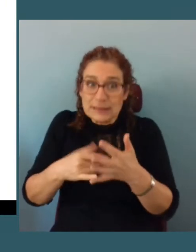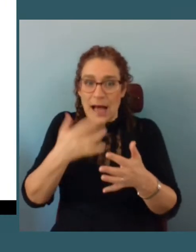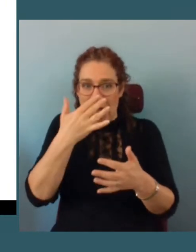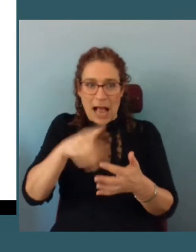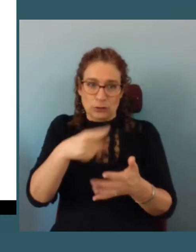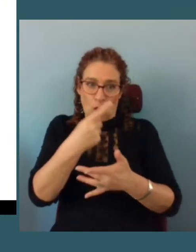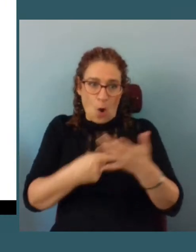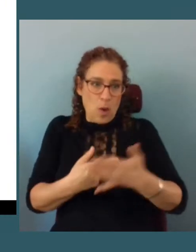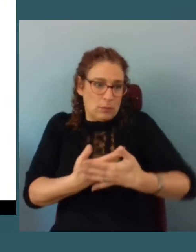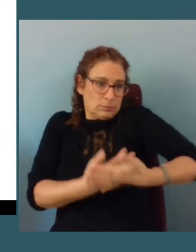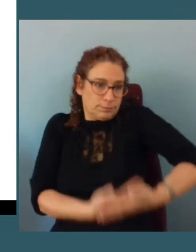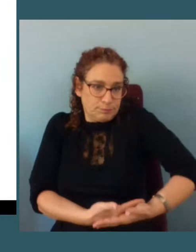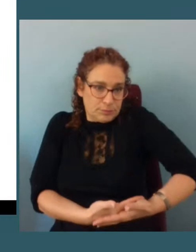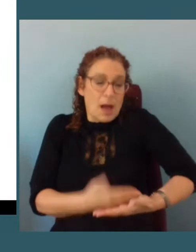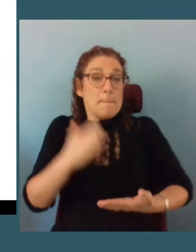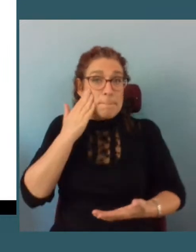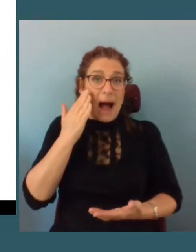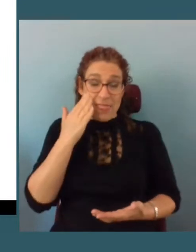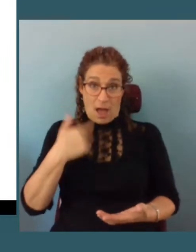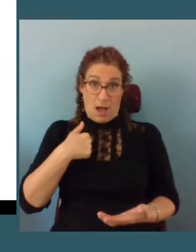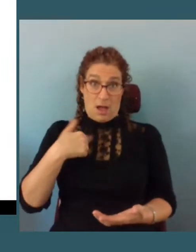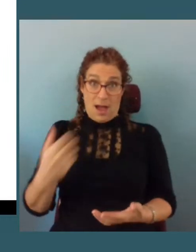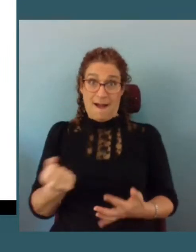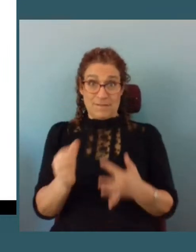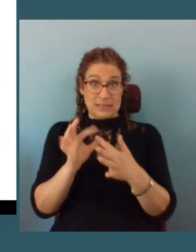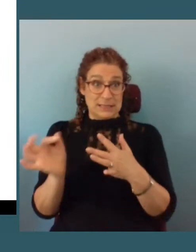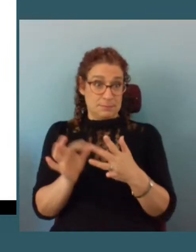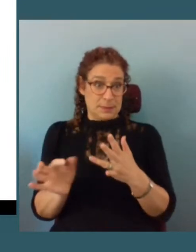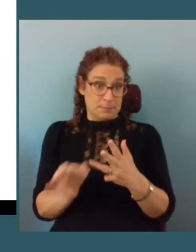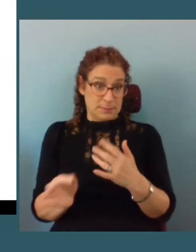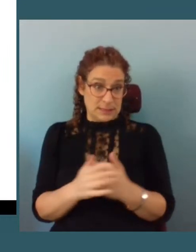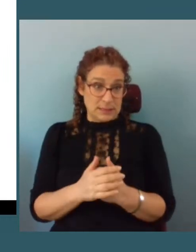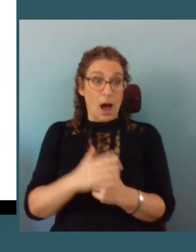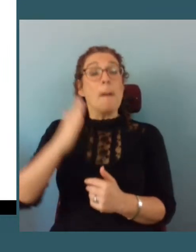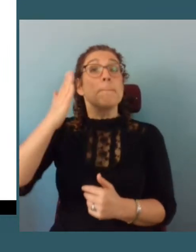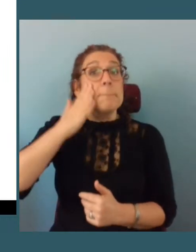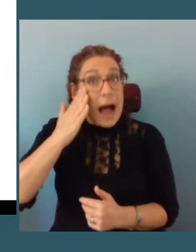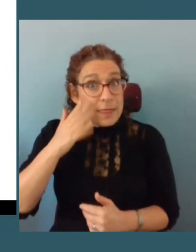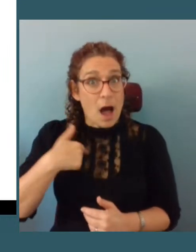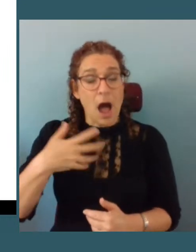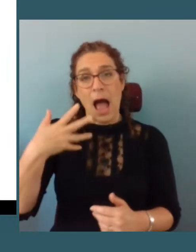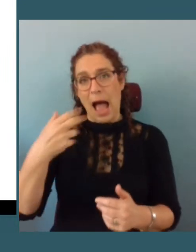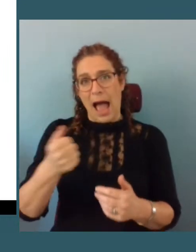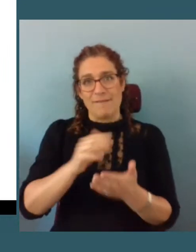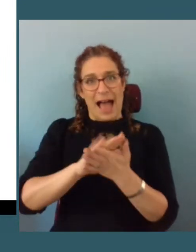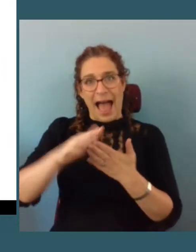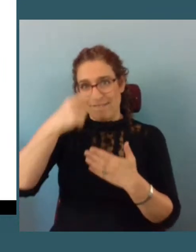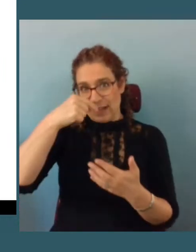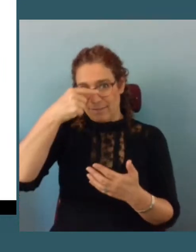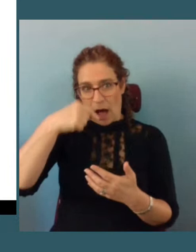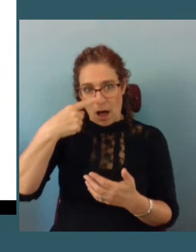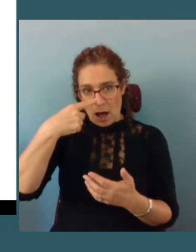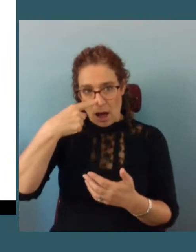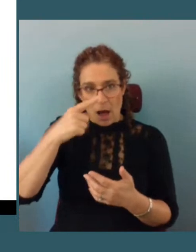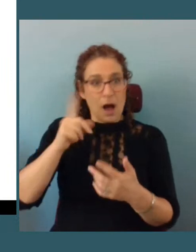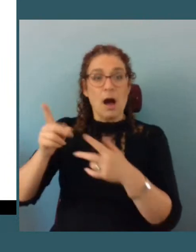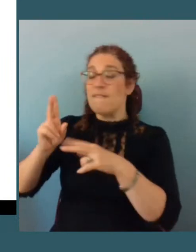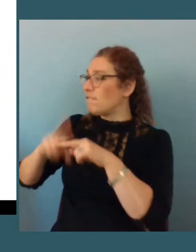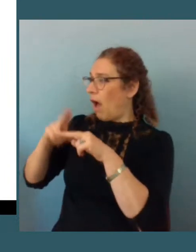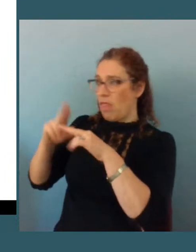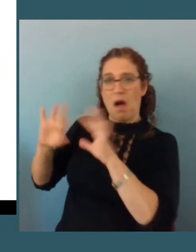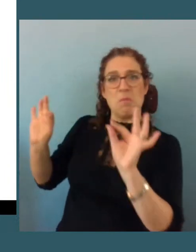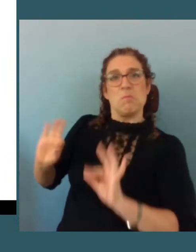So I suppose the question to you, is it possible for this baby to have a diagnosis of a cow's milk allergy? Yes or no?